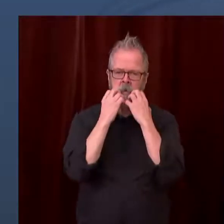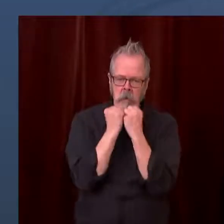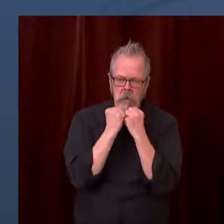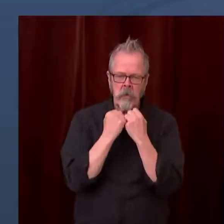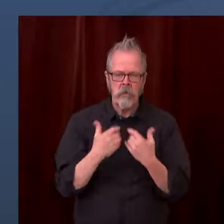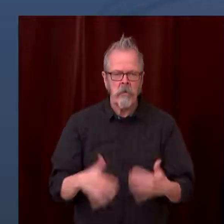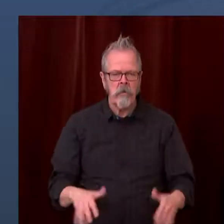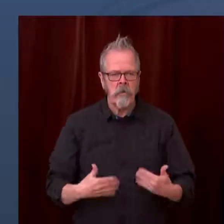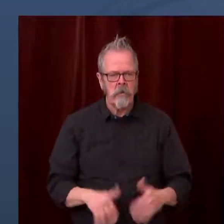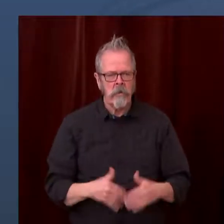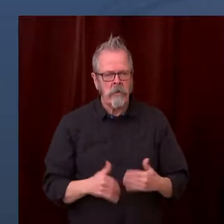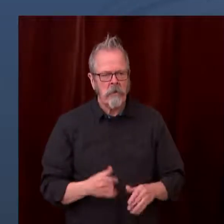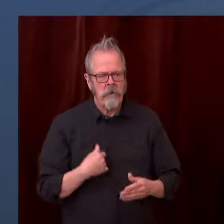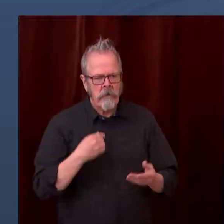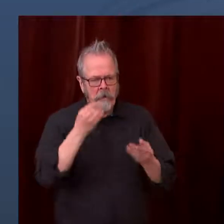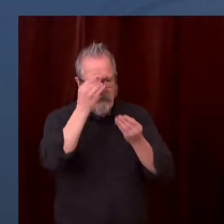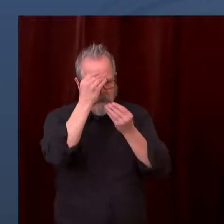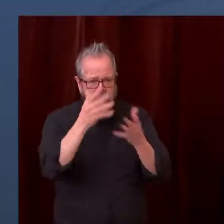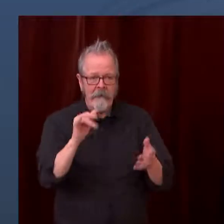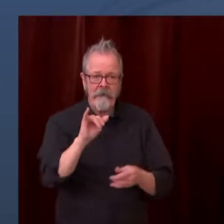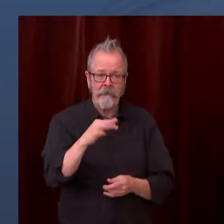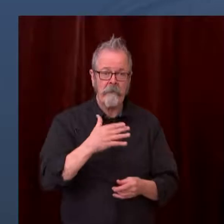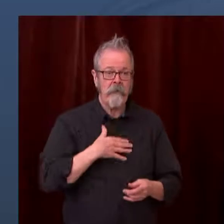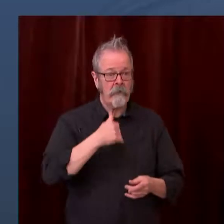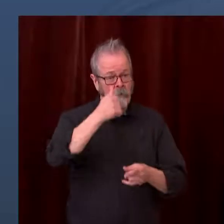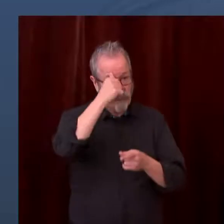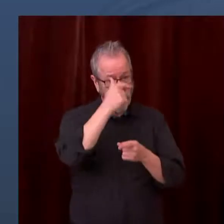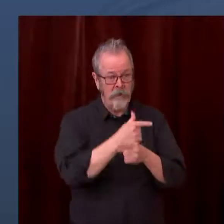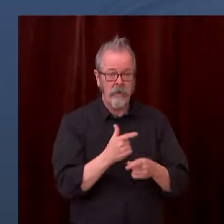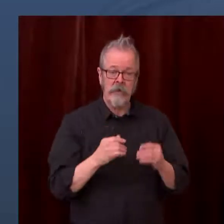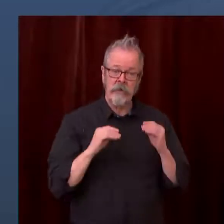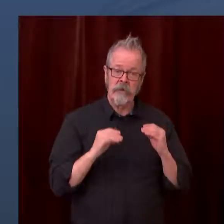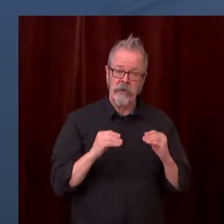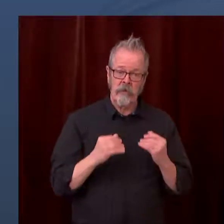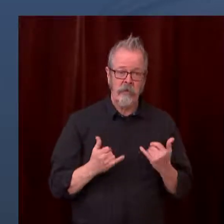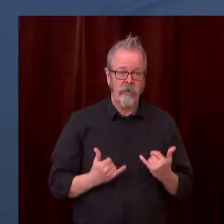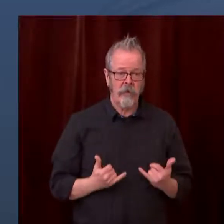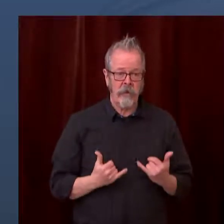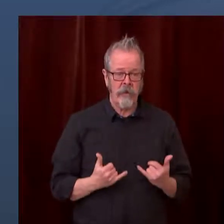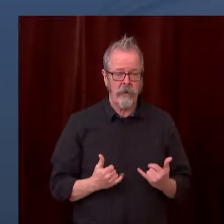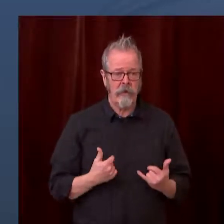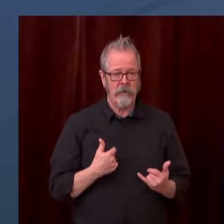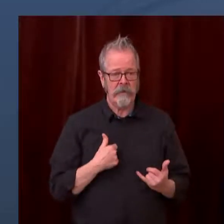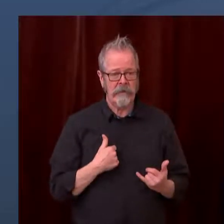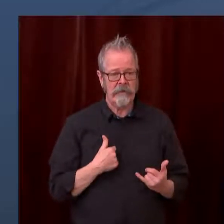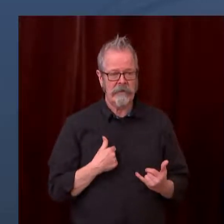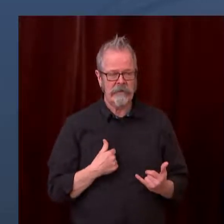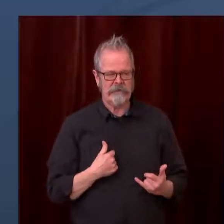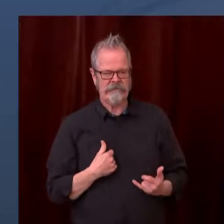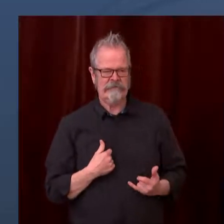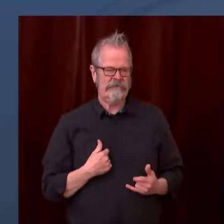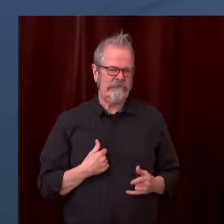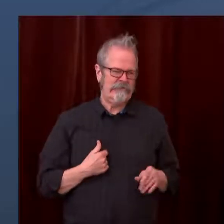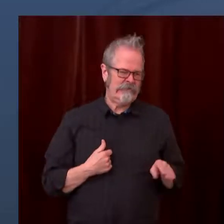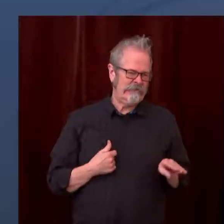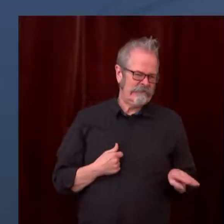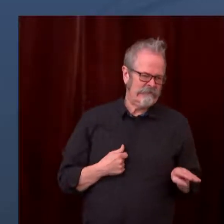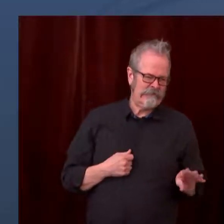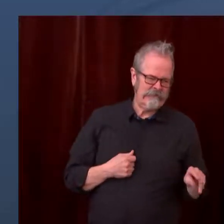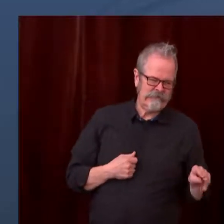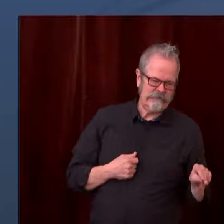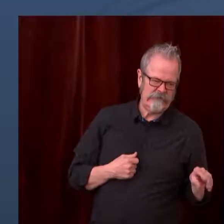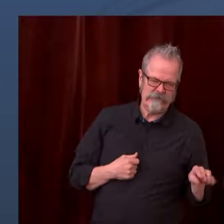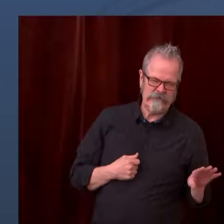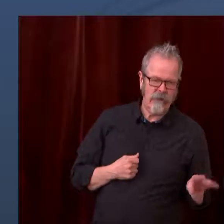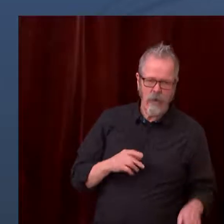work today in a school building that had these protocols of the nature that the schools have been using to date.